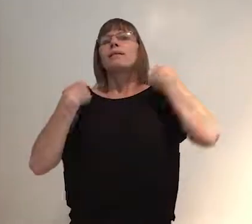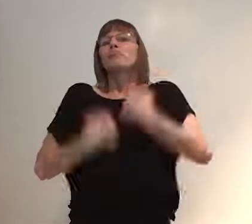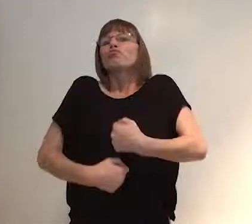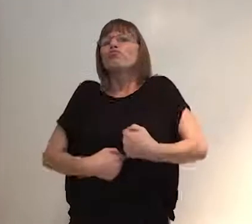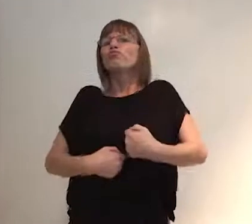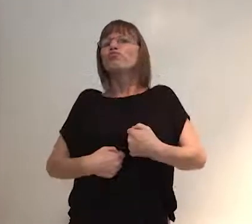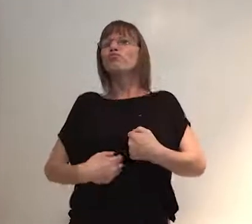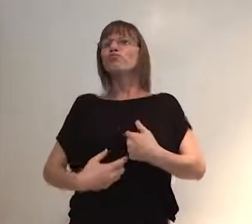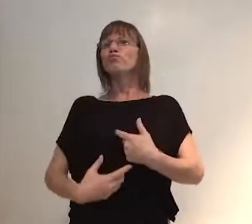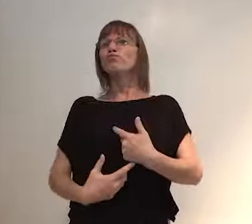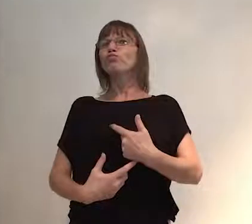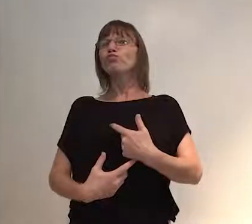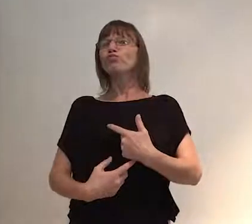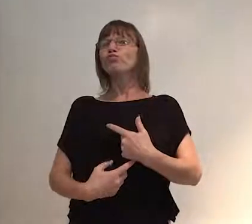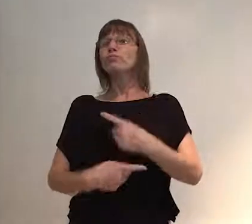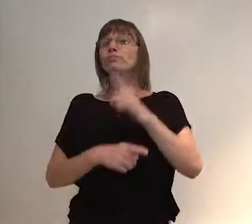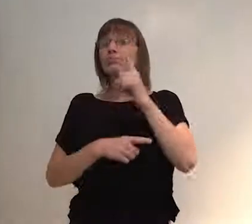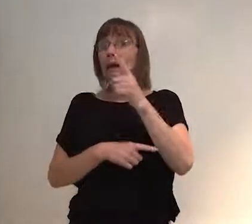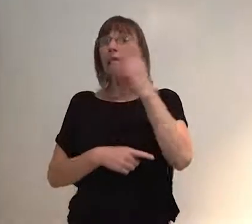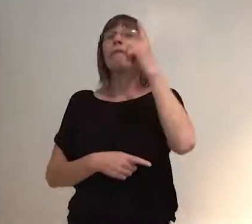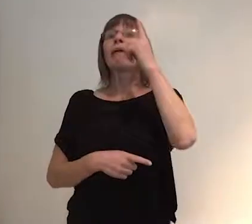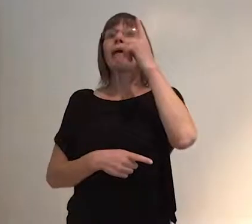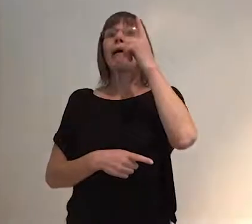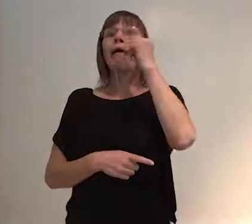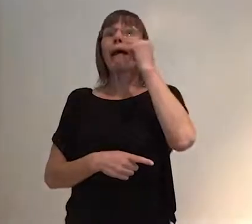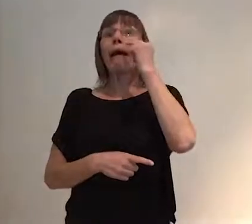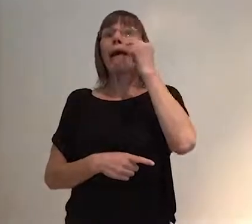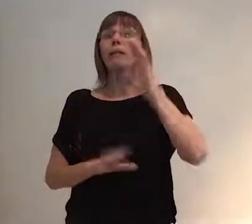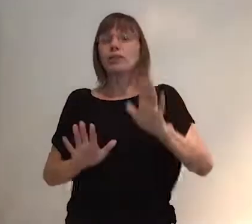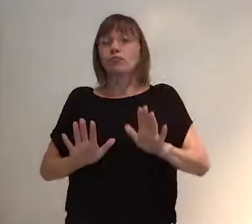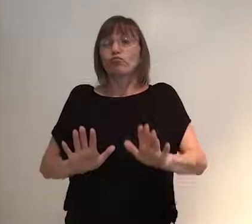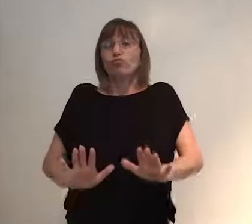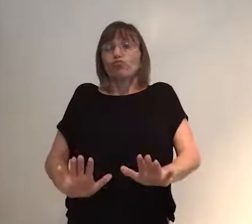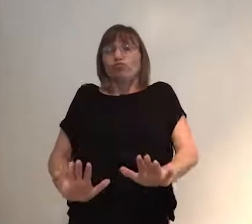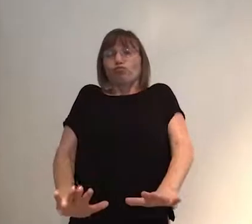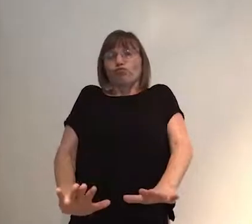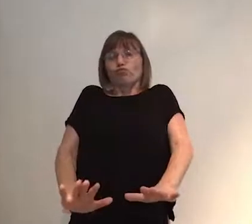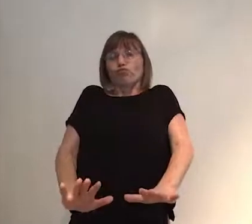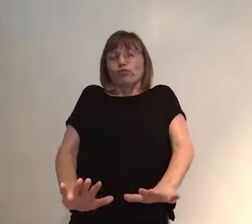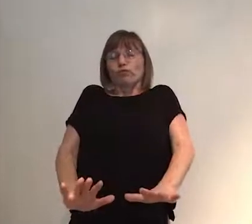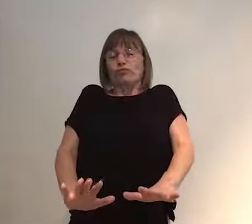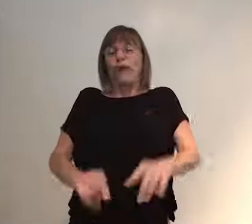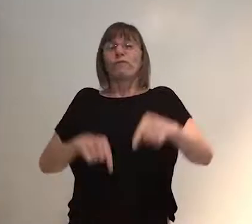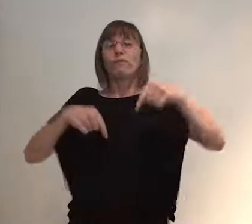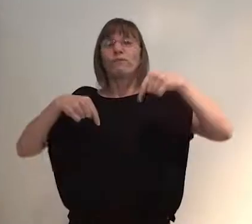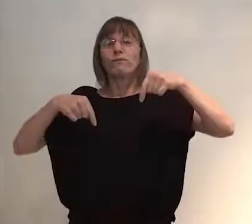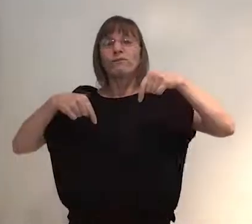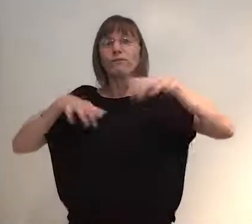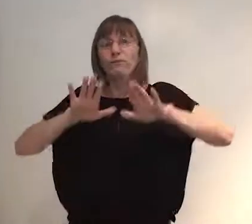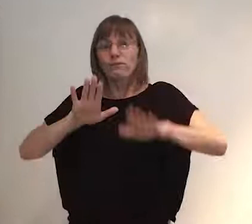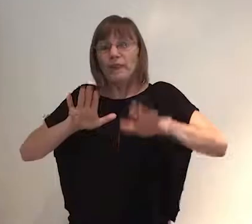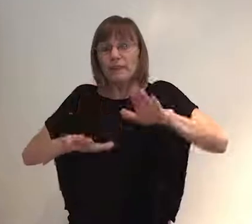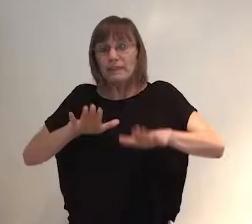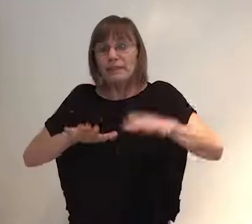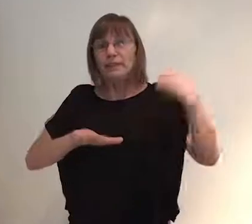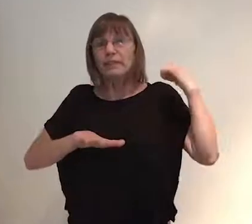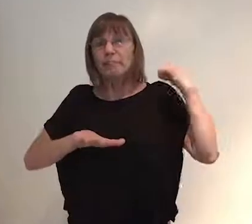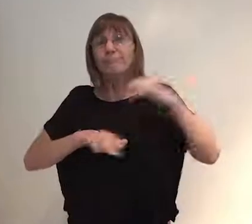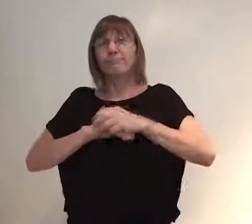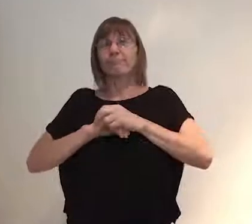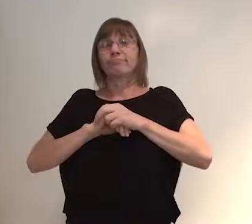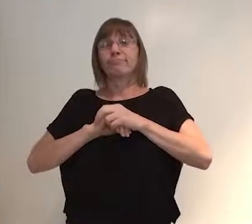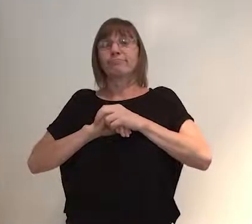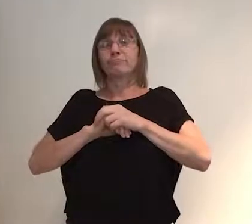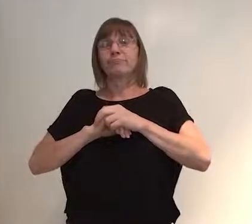Roll those shoulders back and down. And then if it's available to us, we're pressing down through the tops of our feet